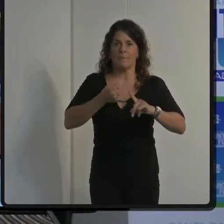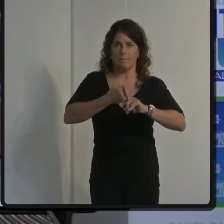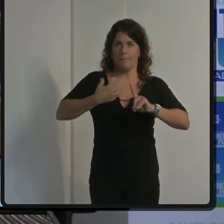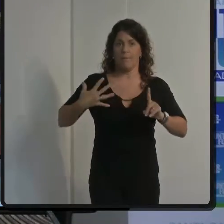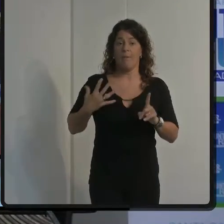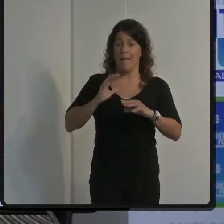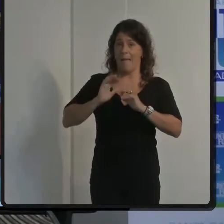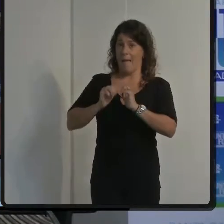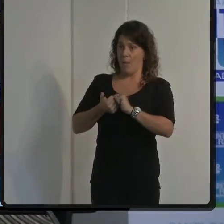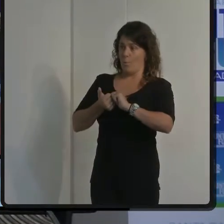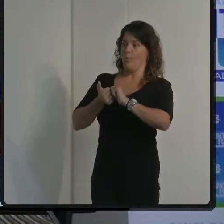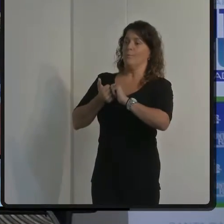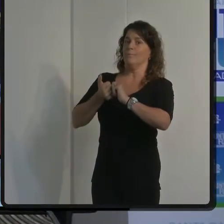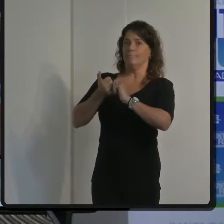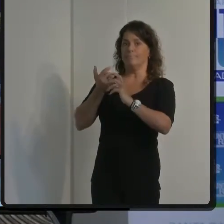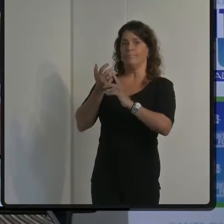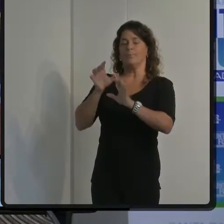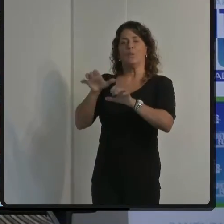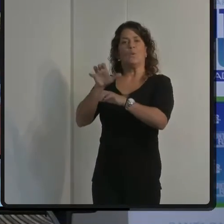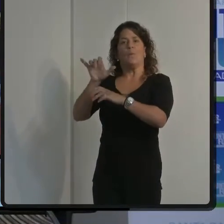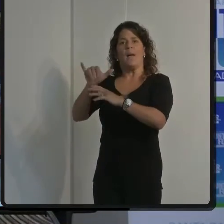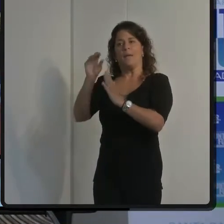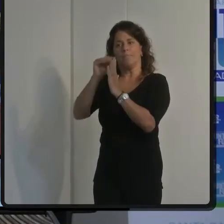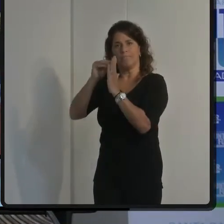to do this. And